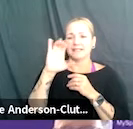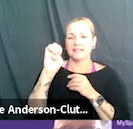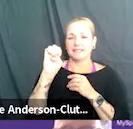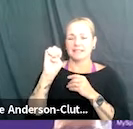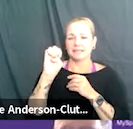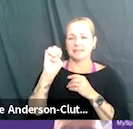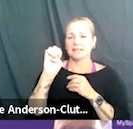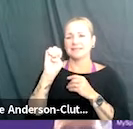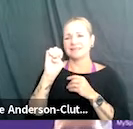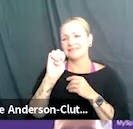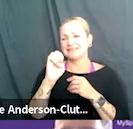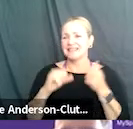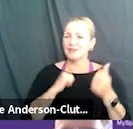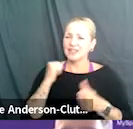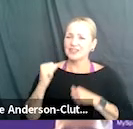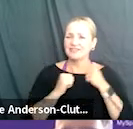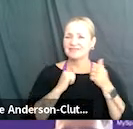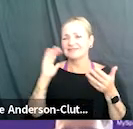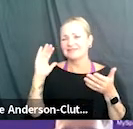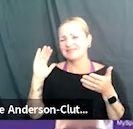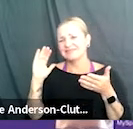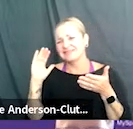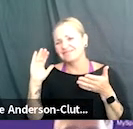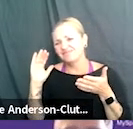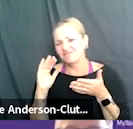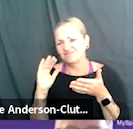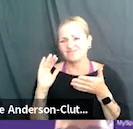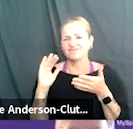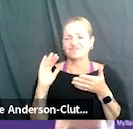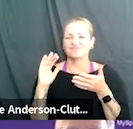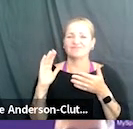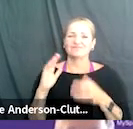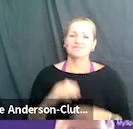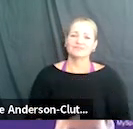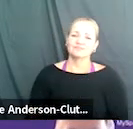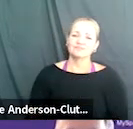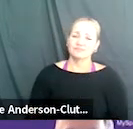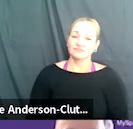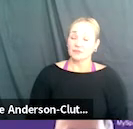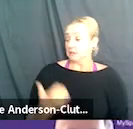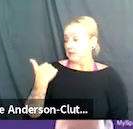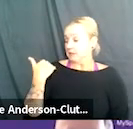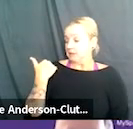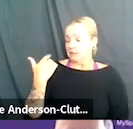So in the fall of last year, he